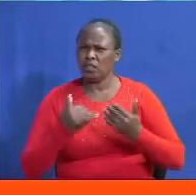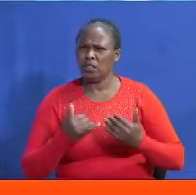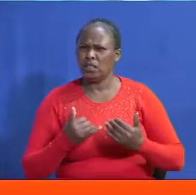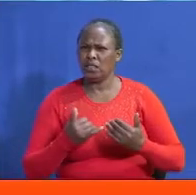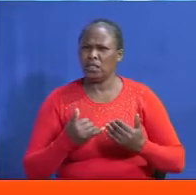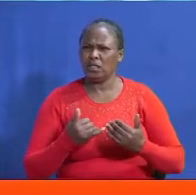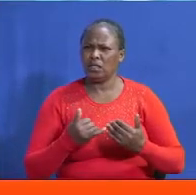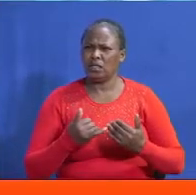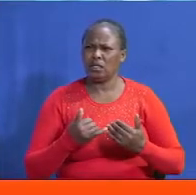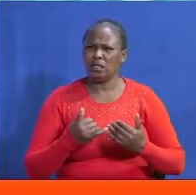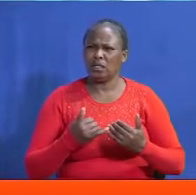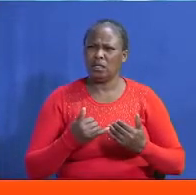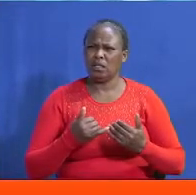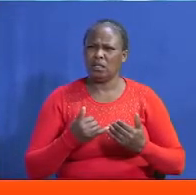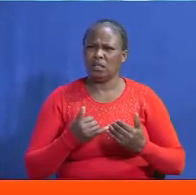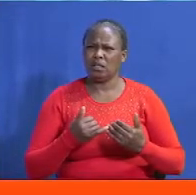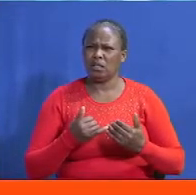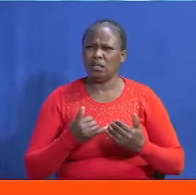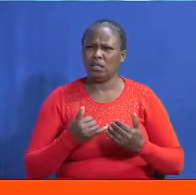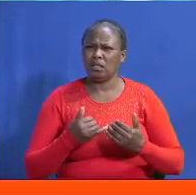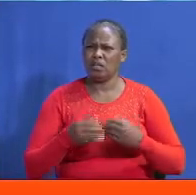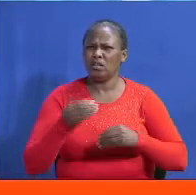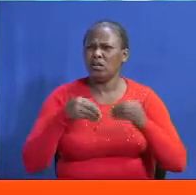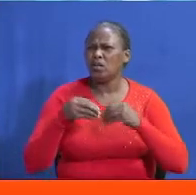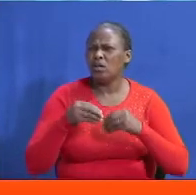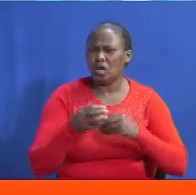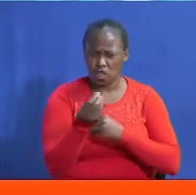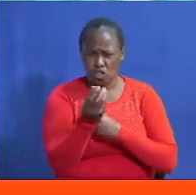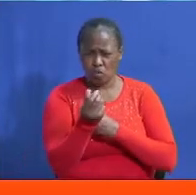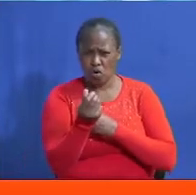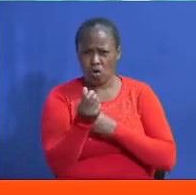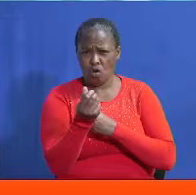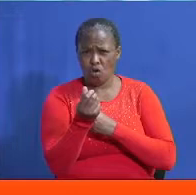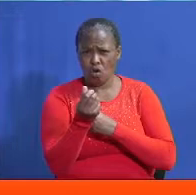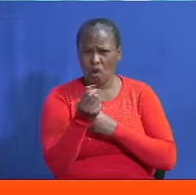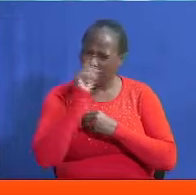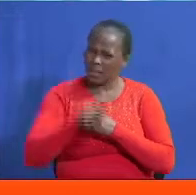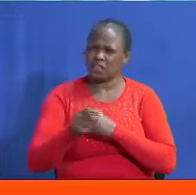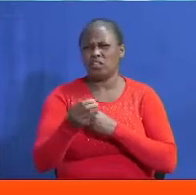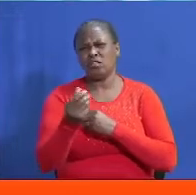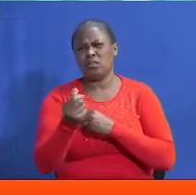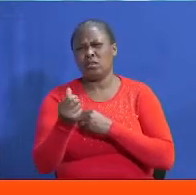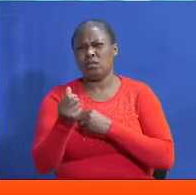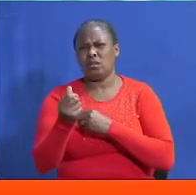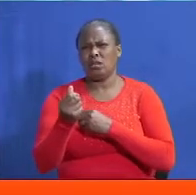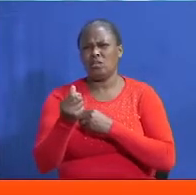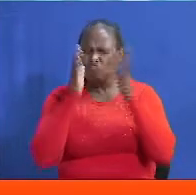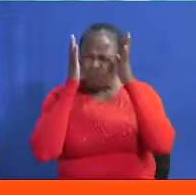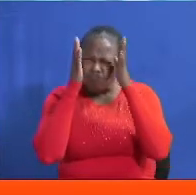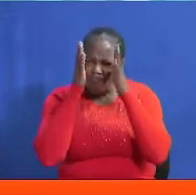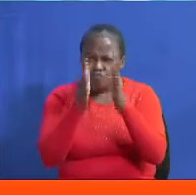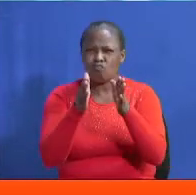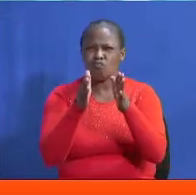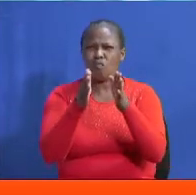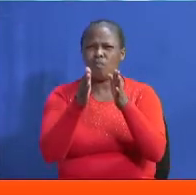it's a short form, SAVSAT. Uh-huh. So it's, the election should be simple, the election should be accurate, the election should